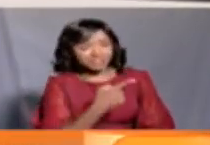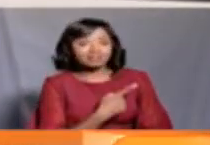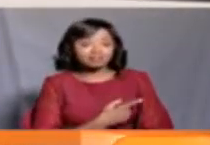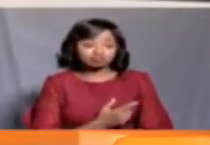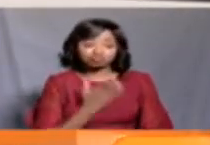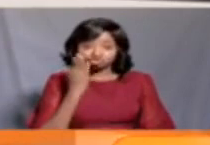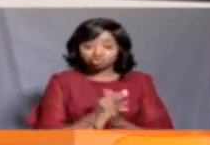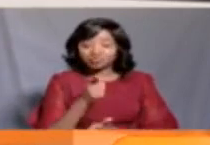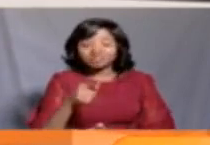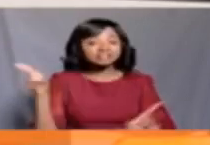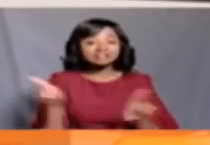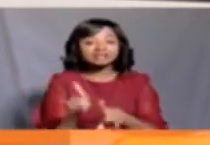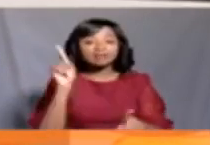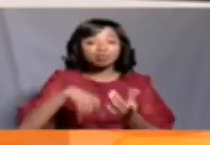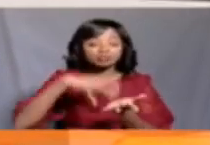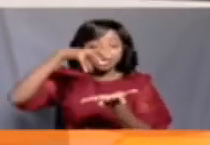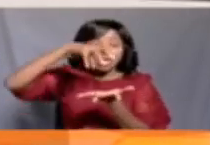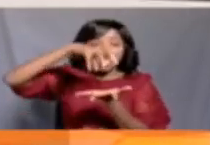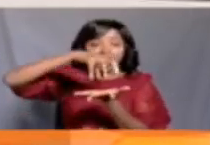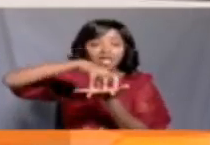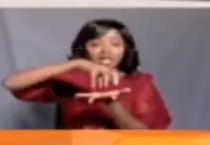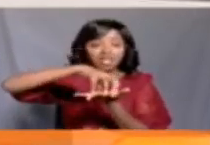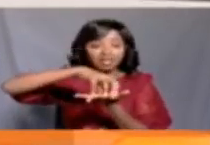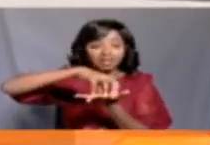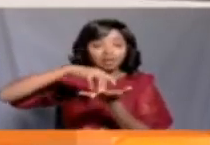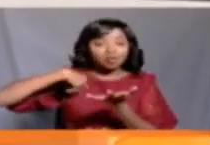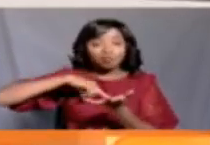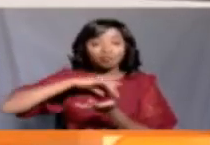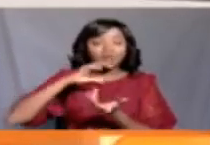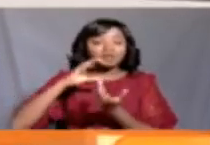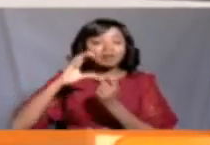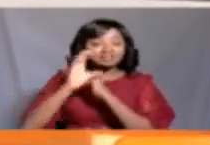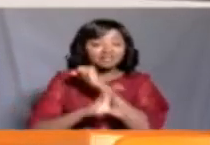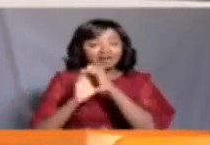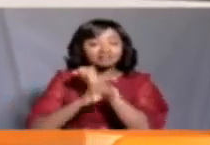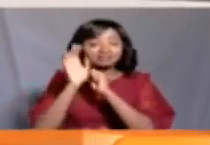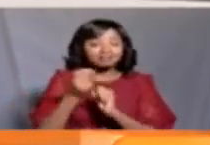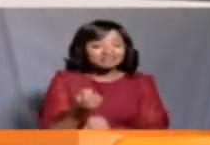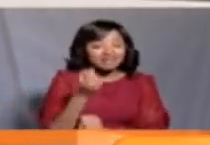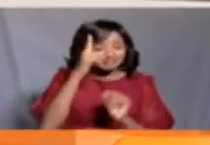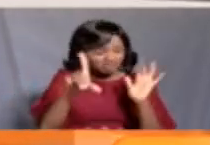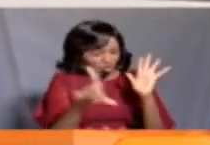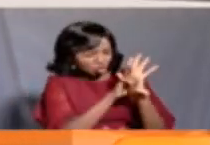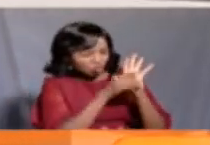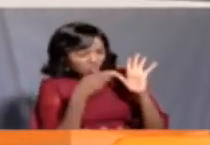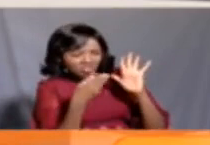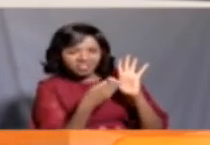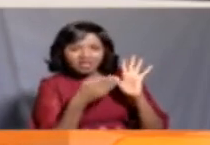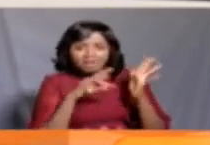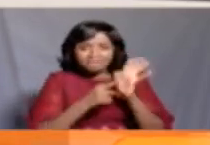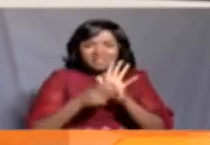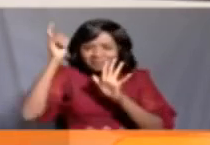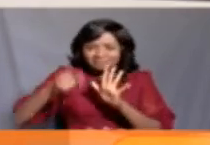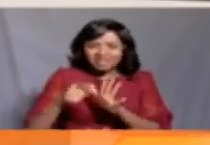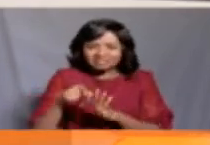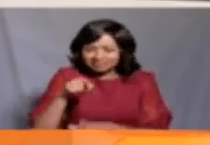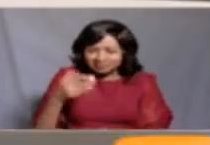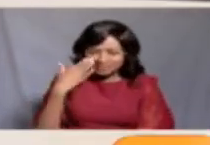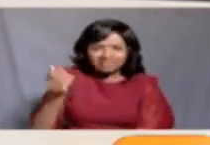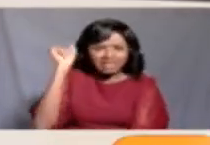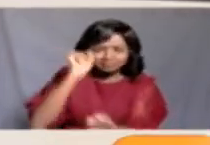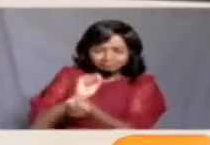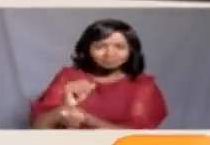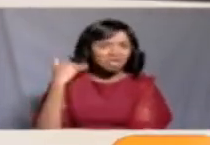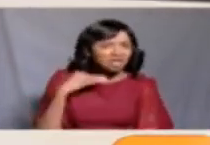it's archaic. We need as a country to wake up and really start talking about, just because it's in the law does not mean we have to do it like that. So we have some forward